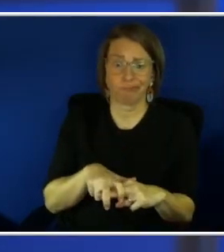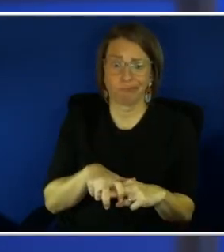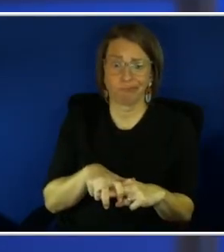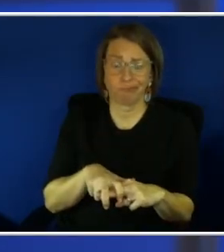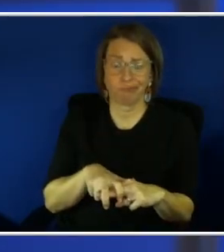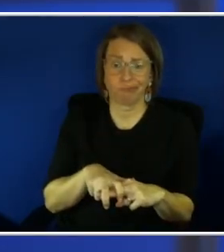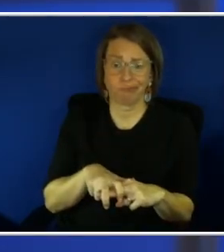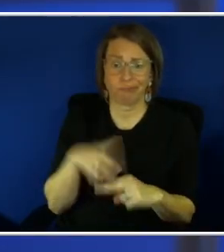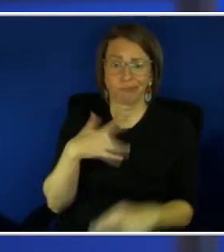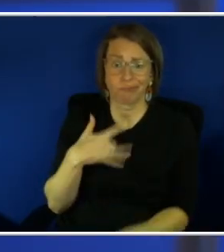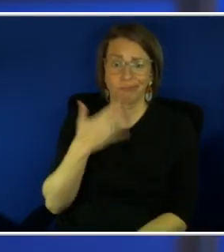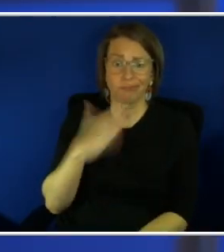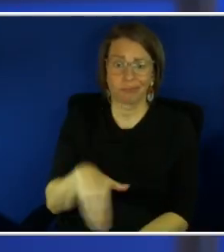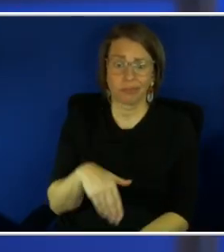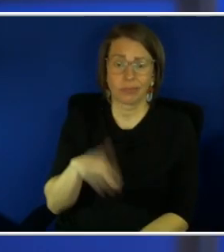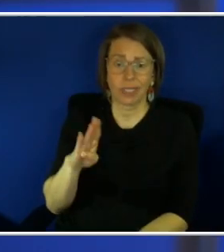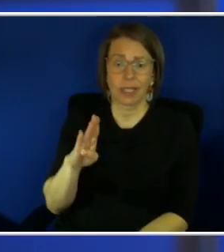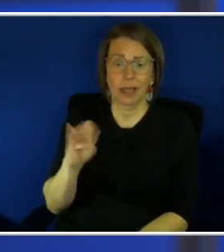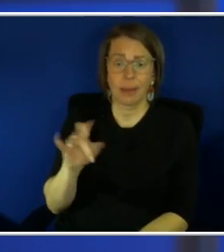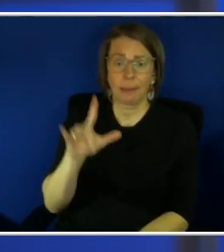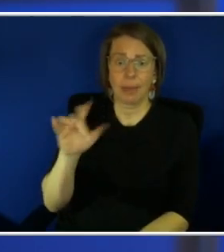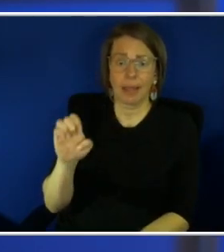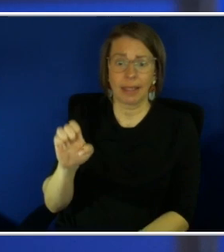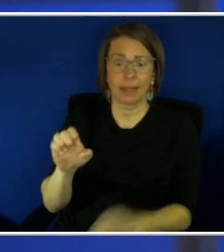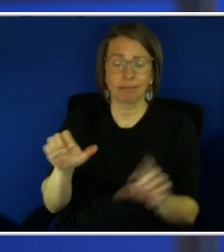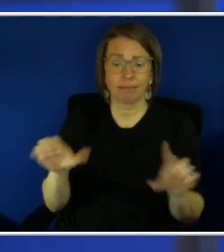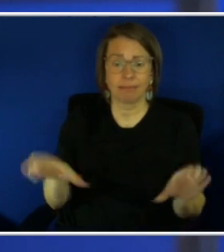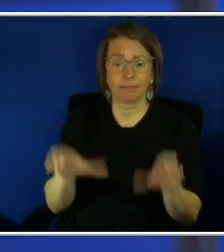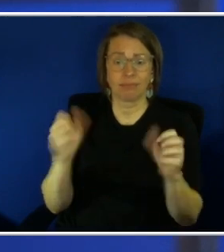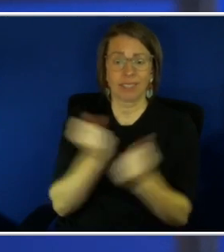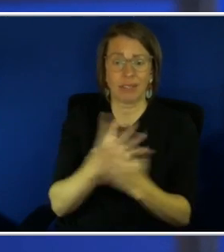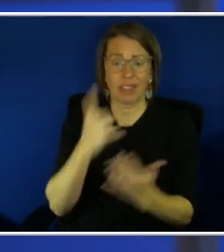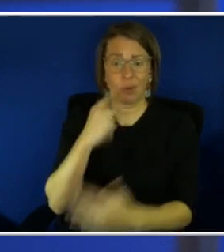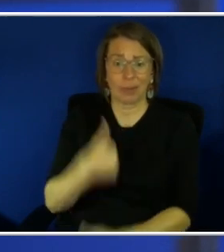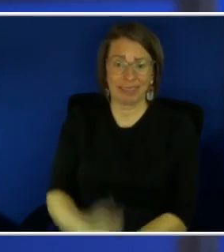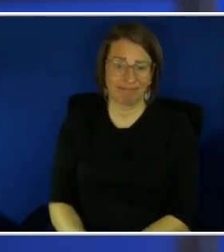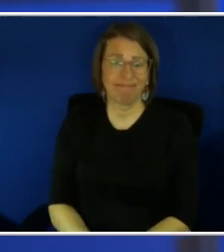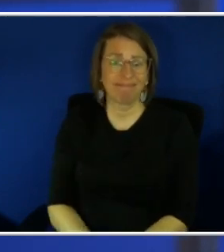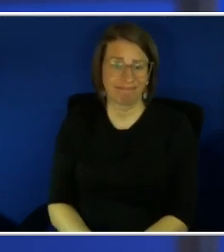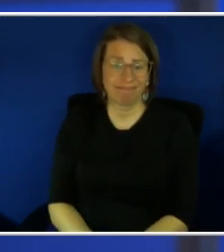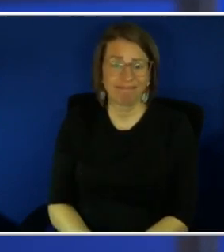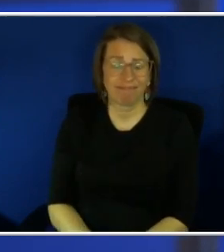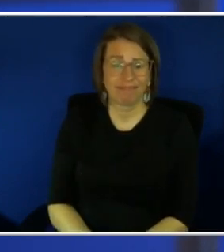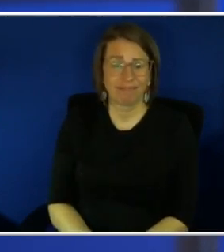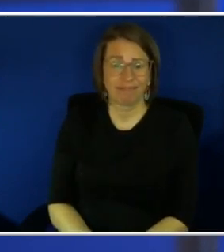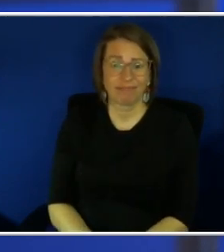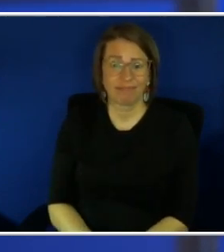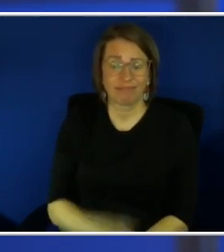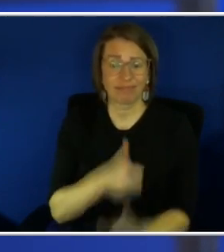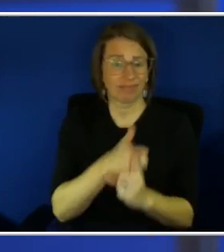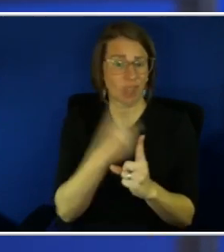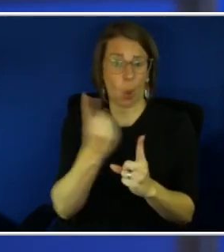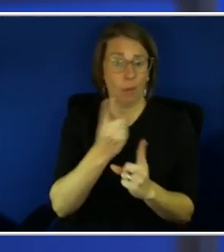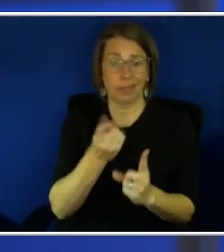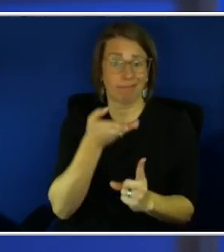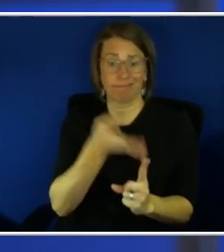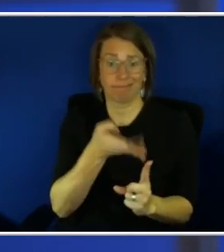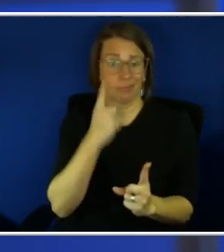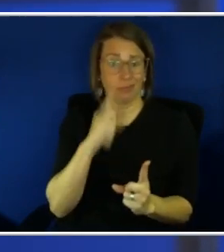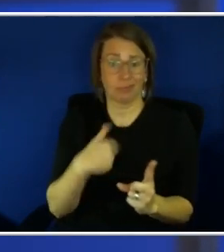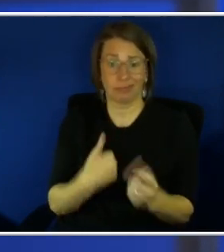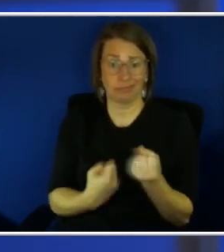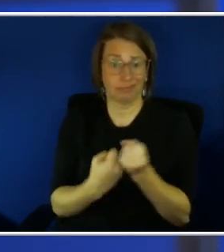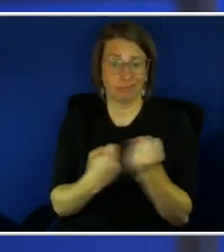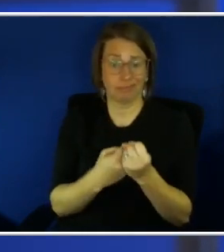bad because Billy did everything in the world for me. And Okay. needless to say, she's always been there for me, but this just was